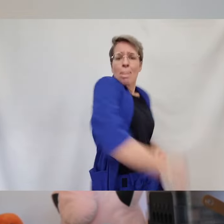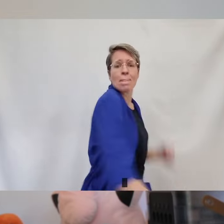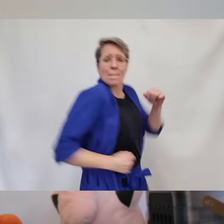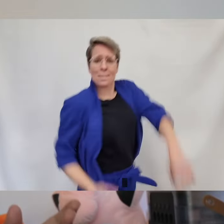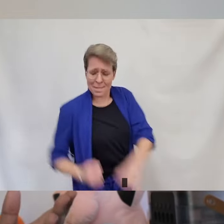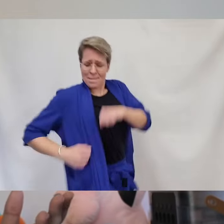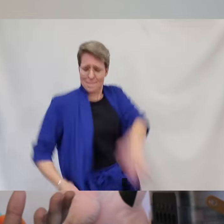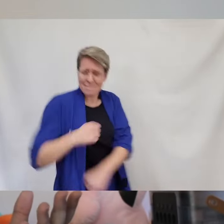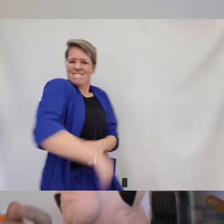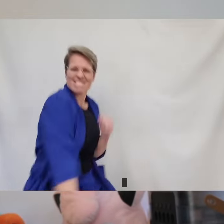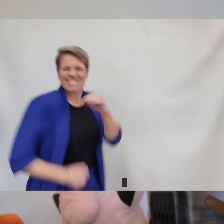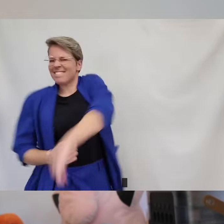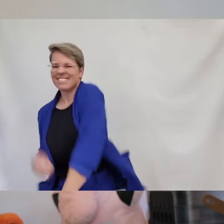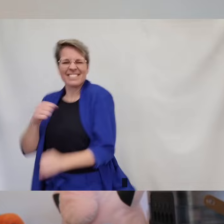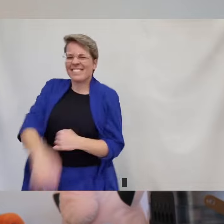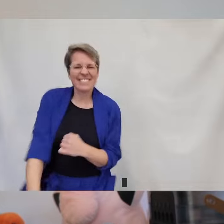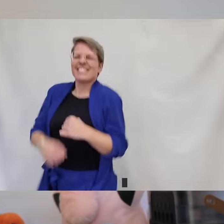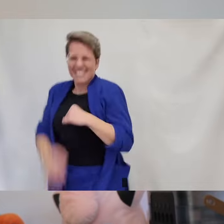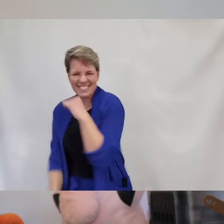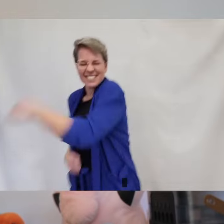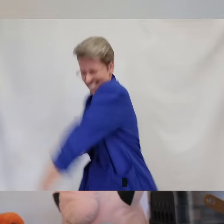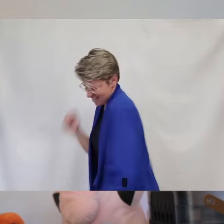You don't need to translate this